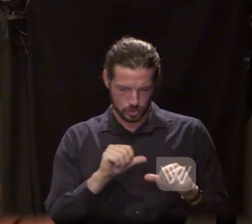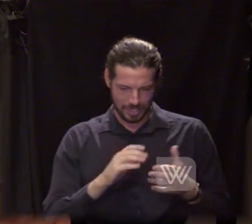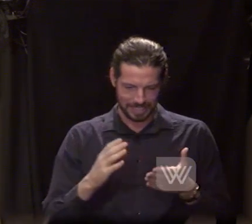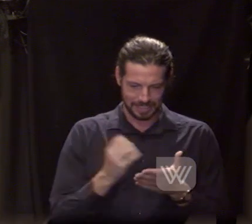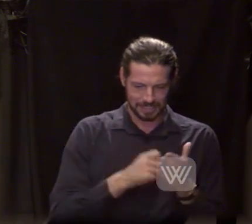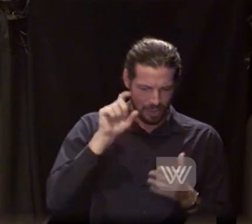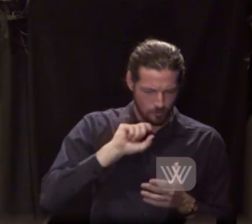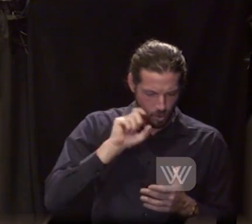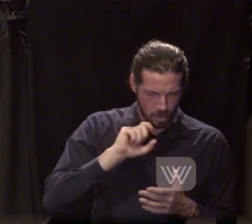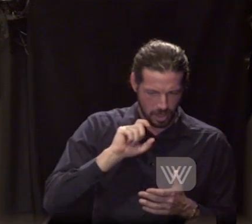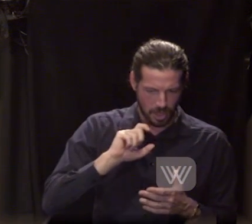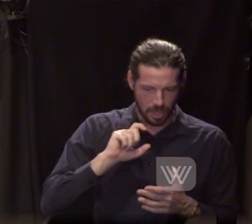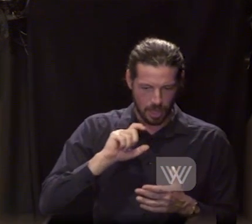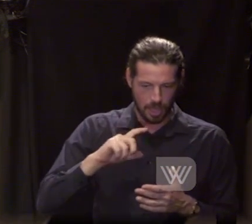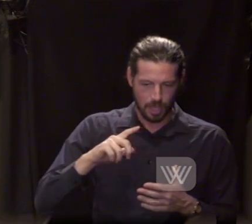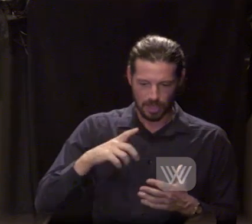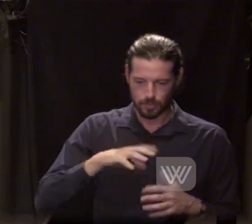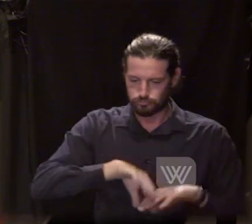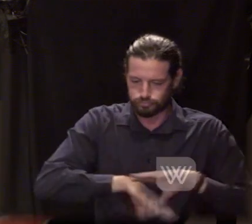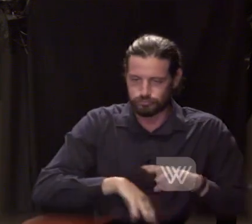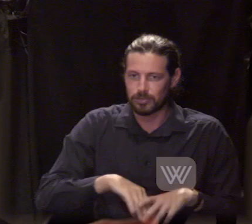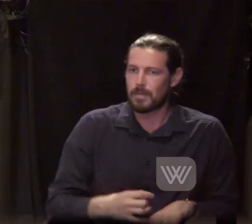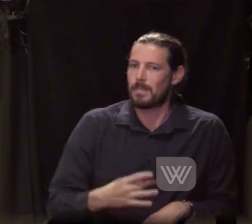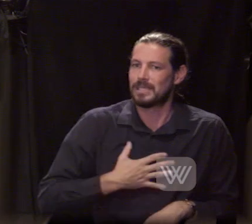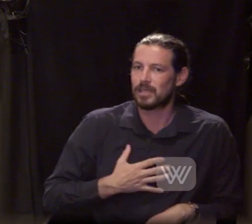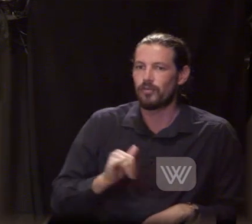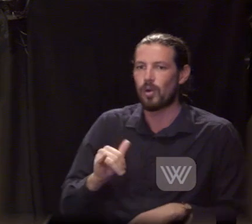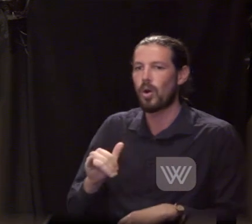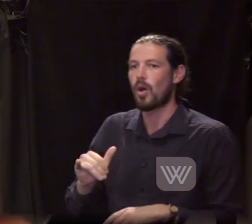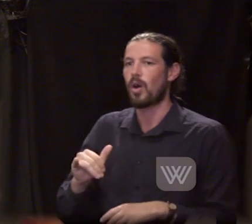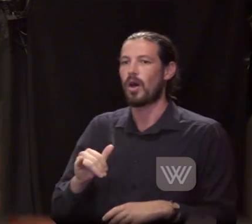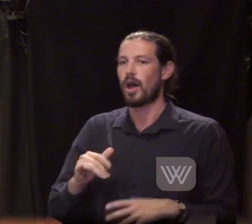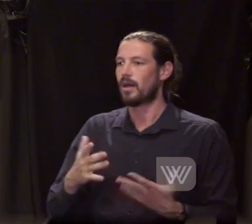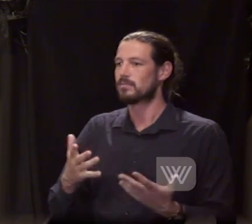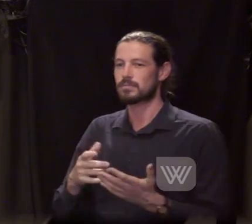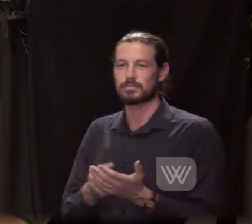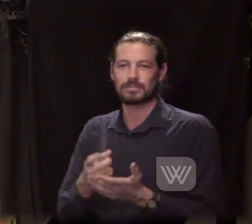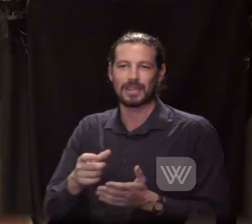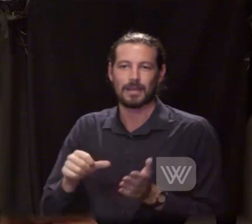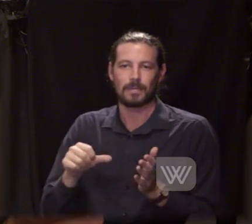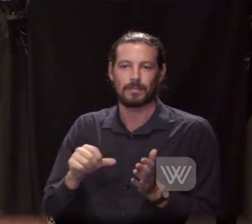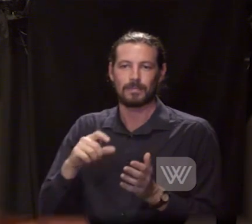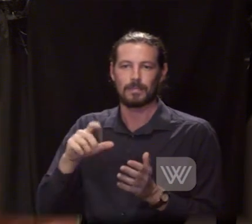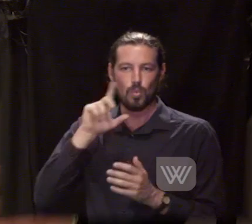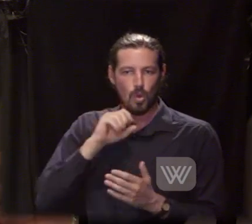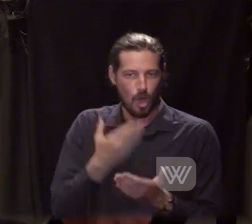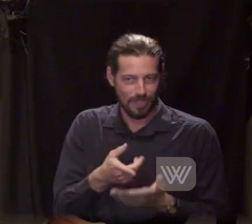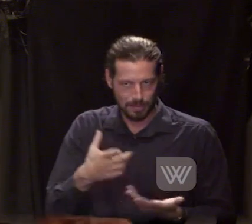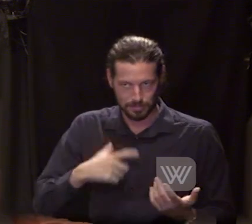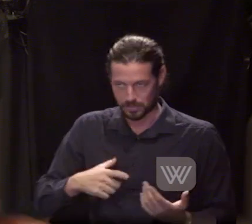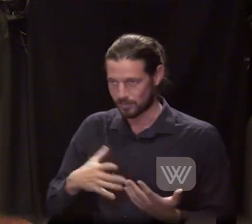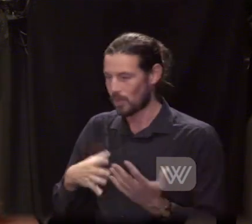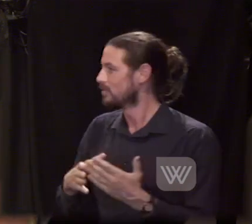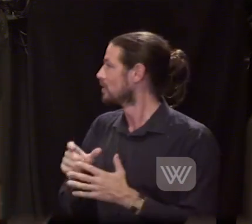I'm going to go do something else during that time? Because, you might have something more valuable than that, but it's a decision you have to make. Or, are you going to cook a